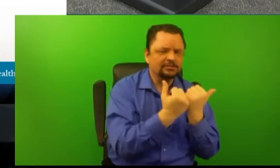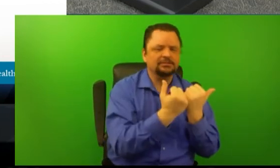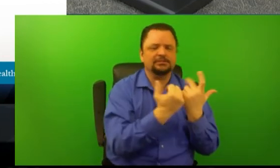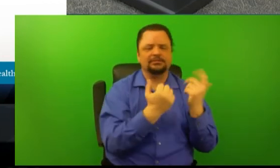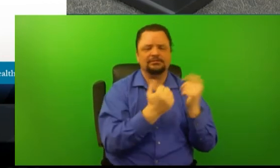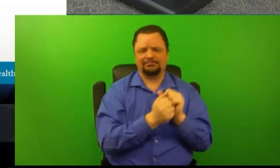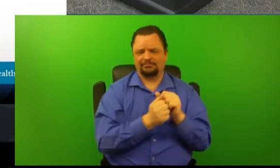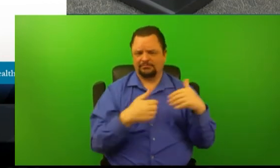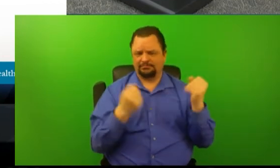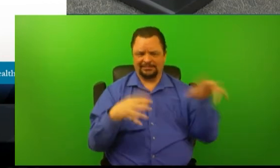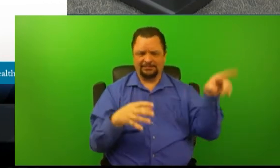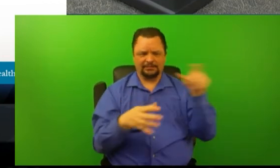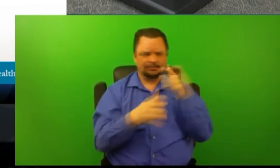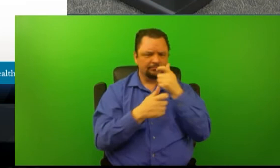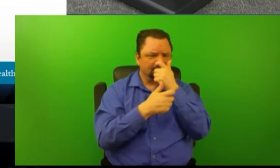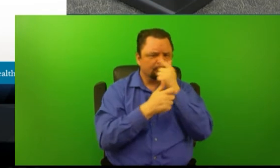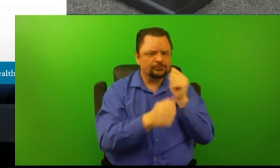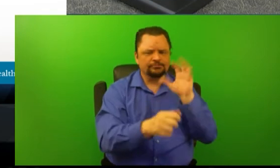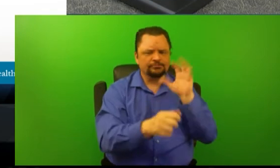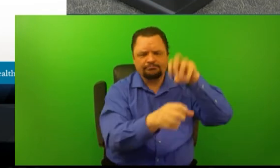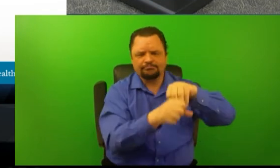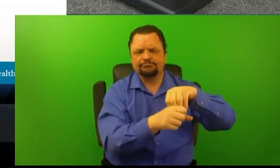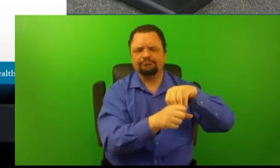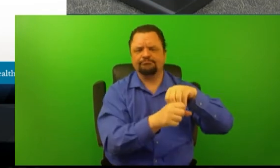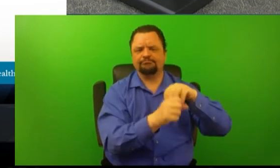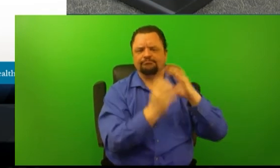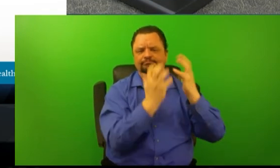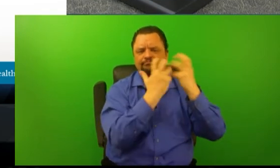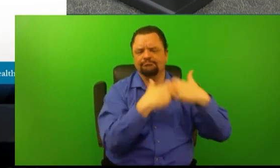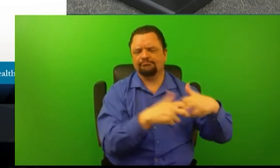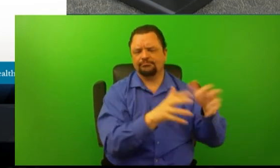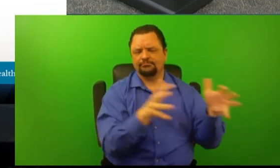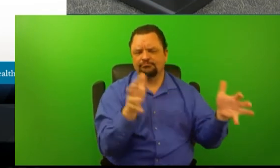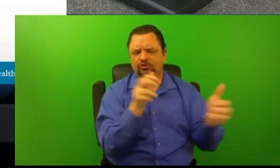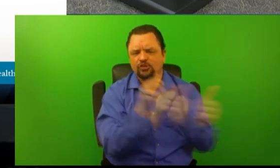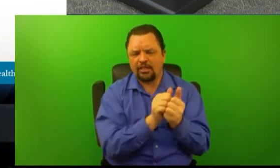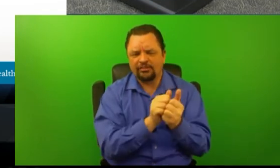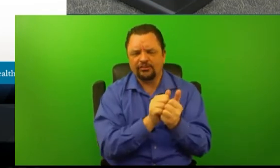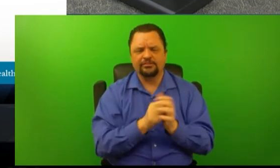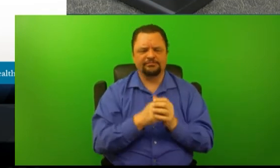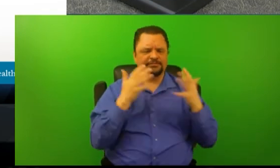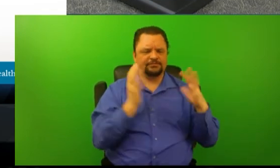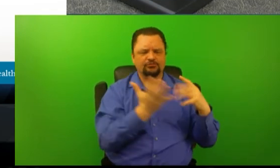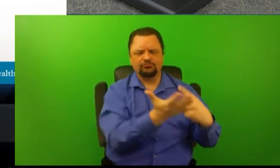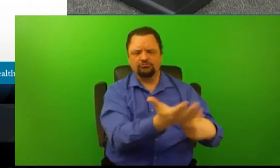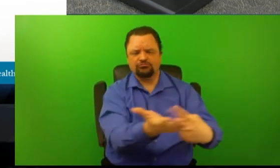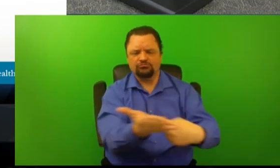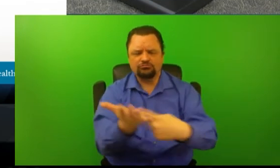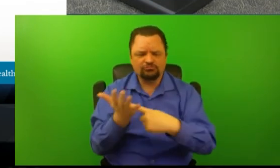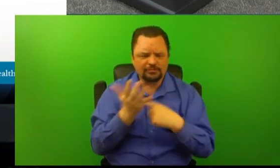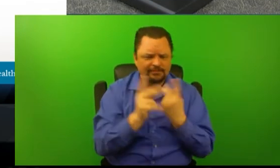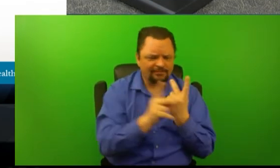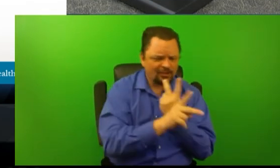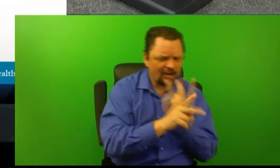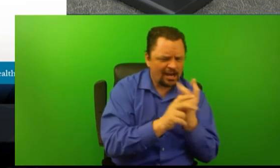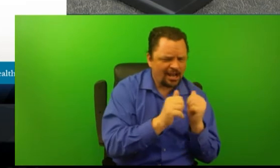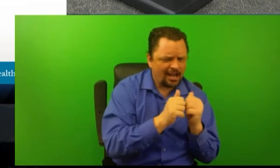coming together to work through our community health assessment and community health improvement planning